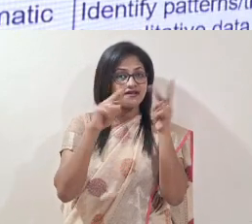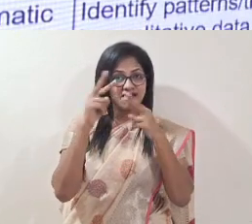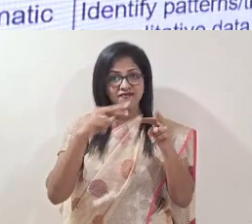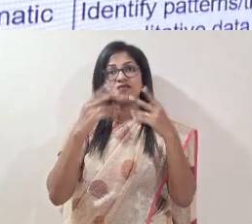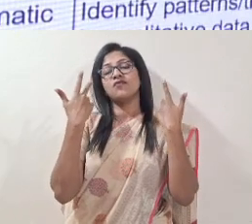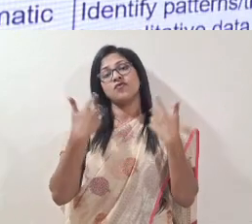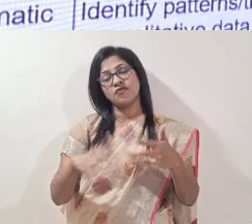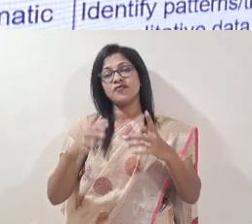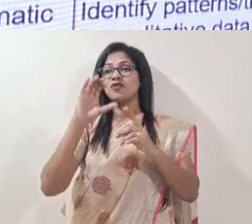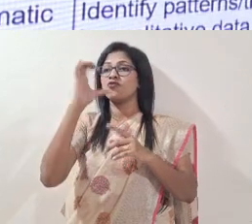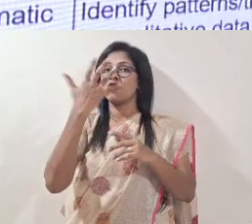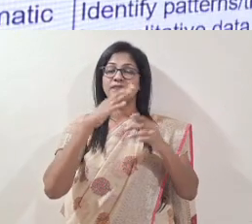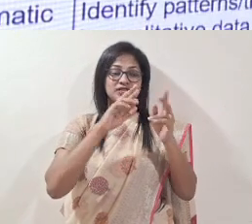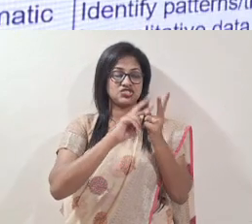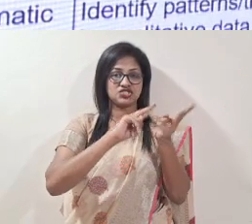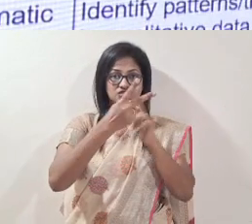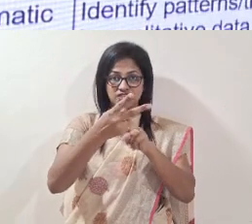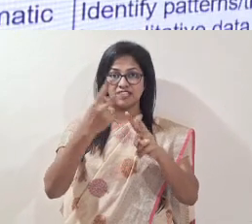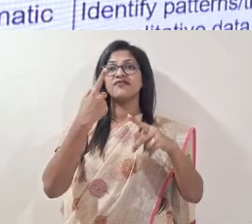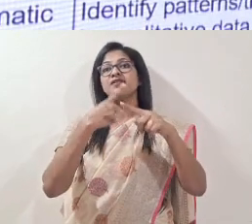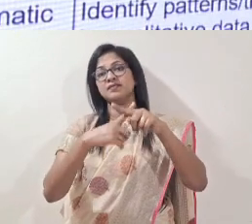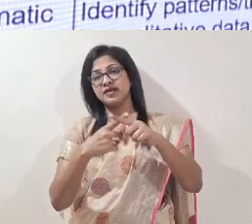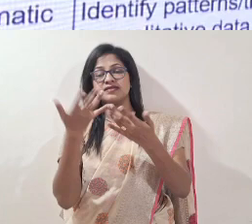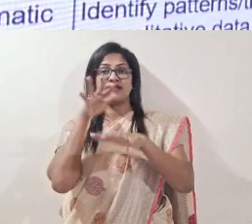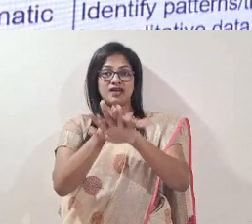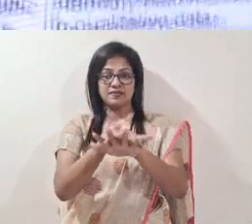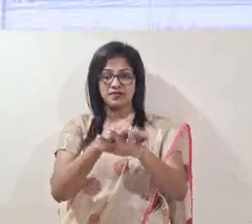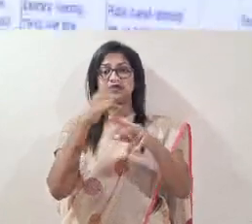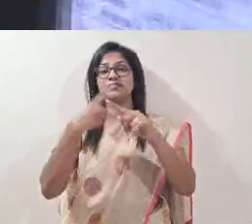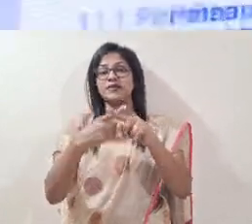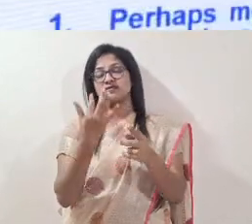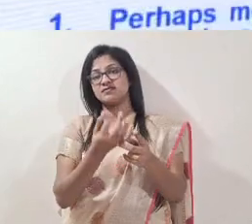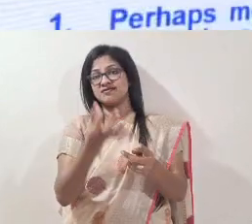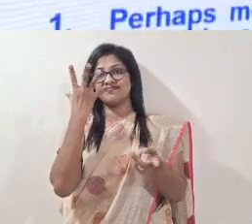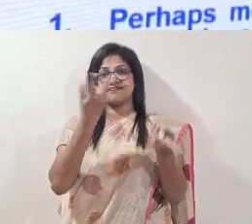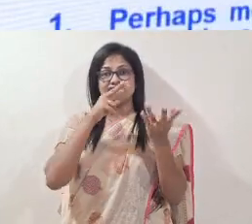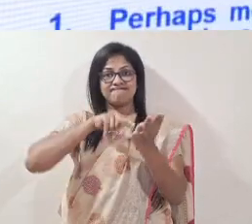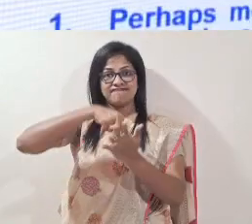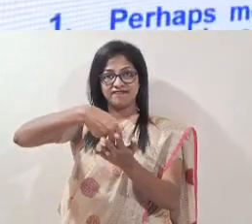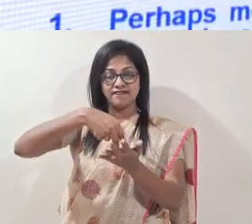for common shifts towards flexibility, adaptability, and resilience.